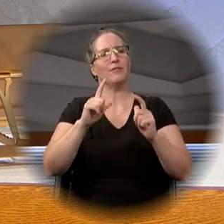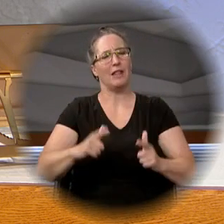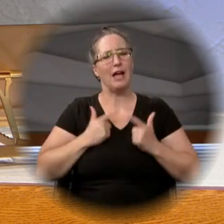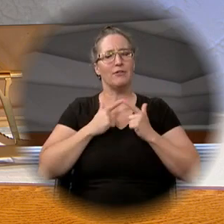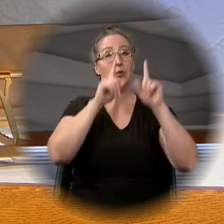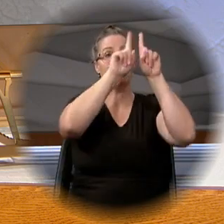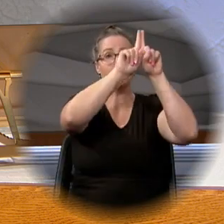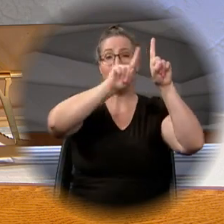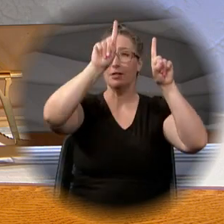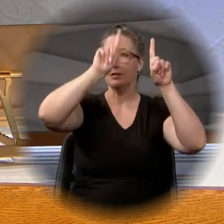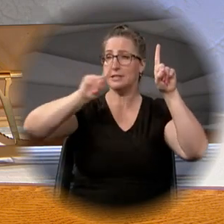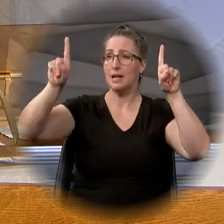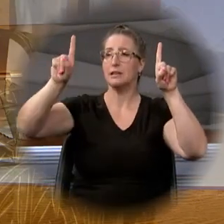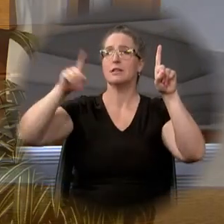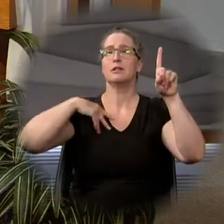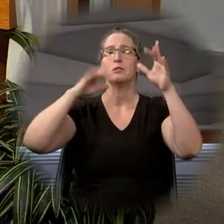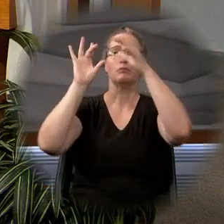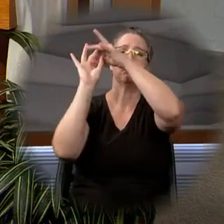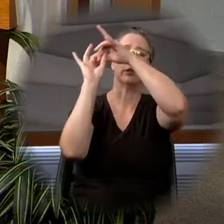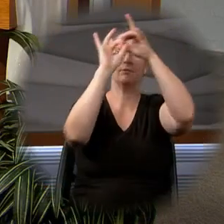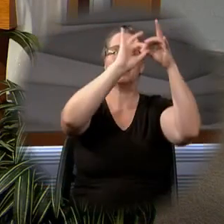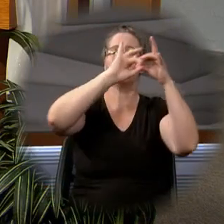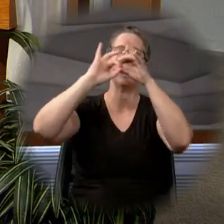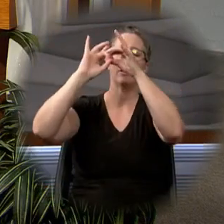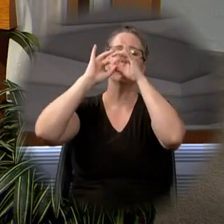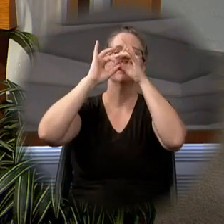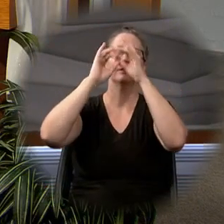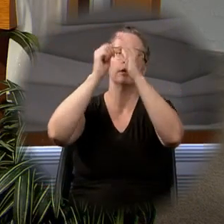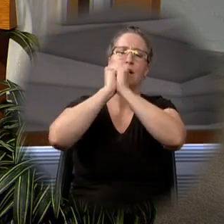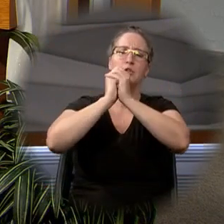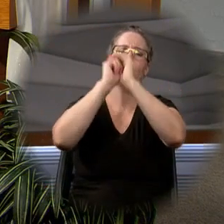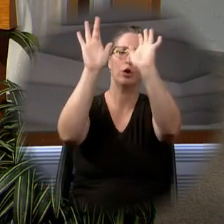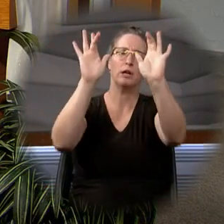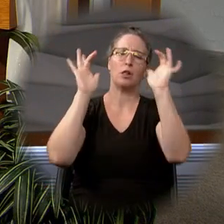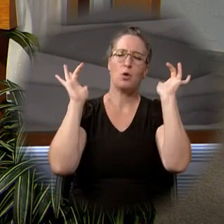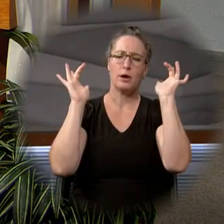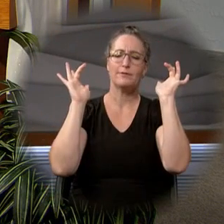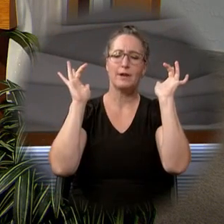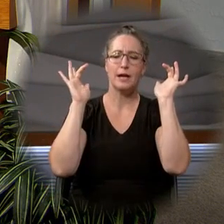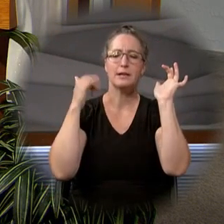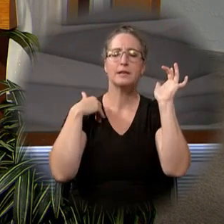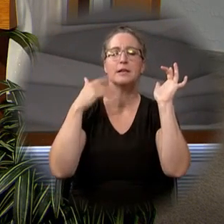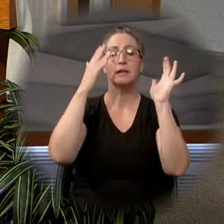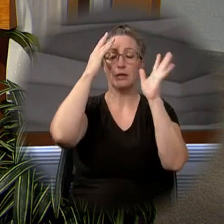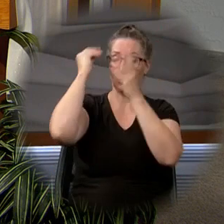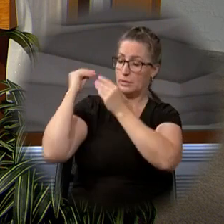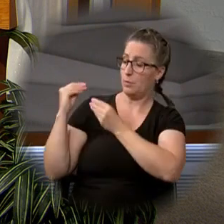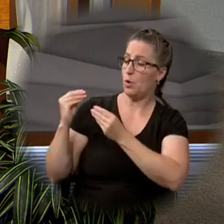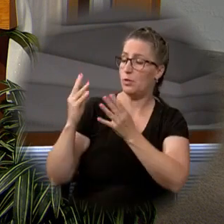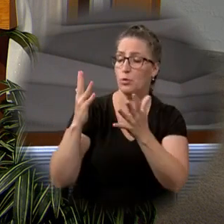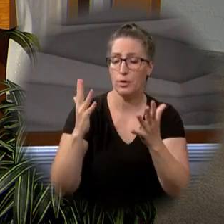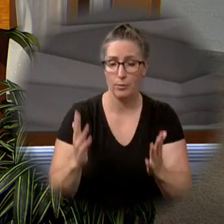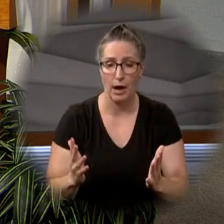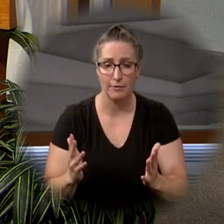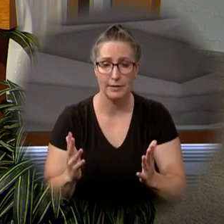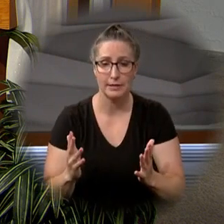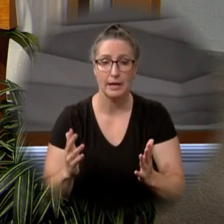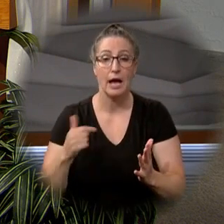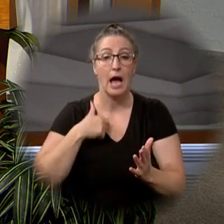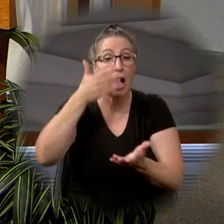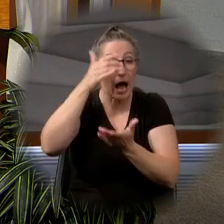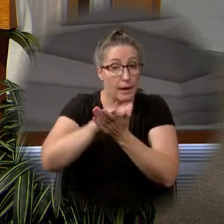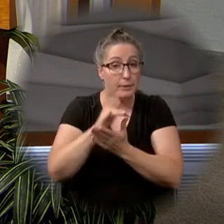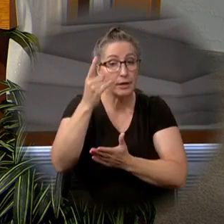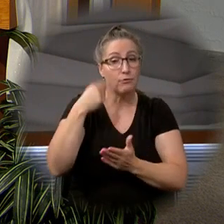who proceeds from the Father and the Son, who with the Father and the Son is adored and glorified, who has spoken through the